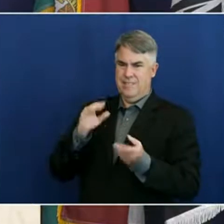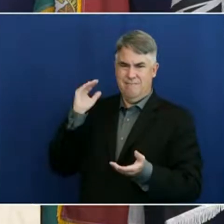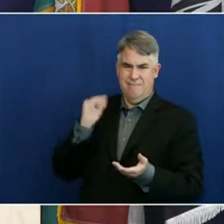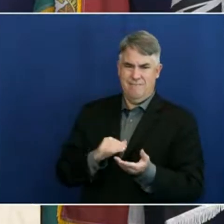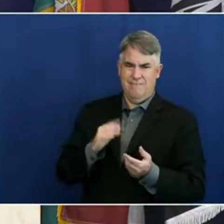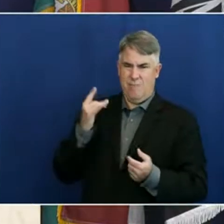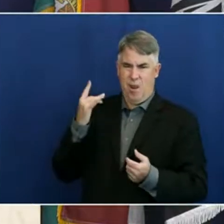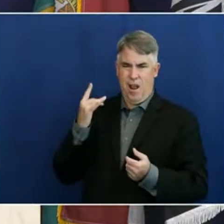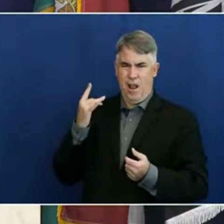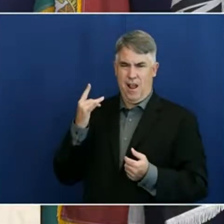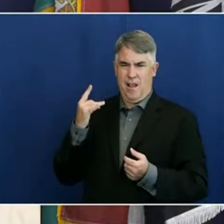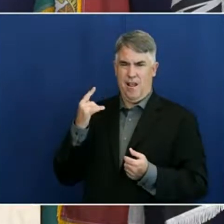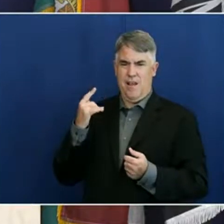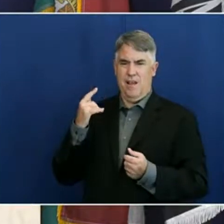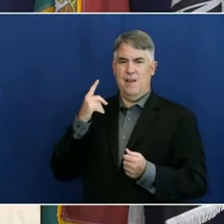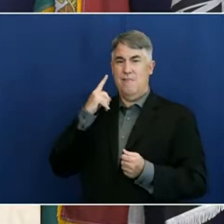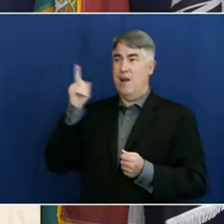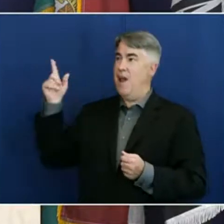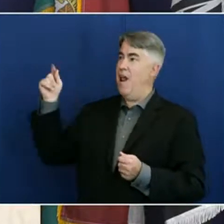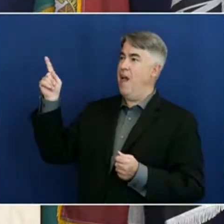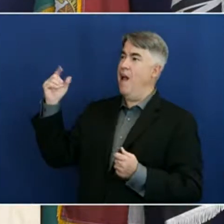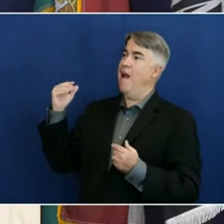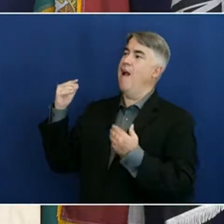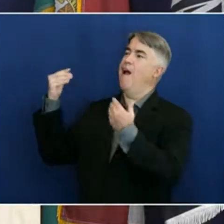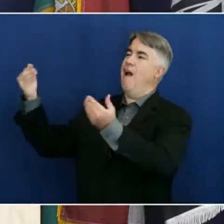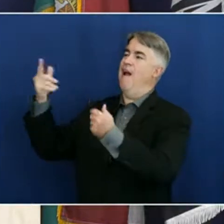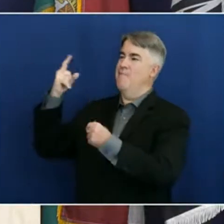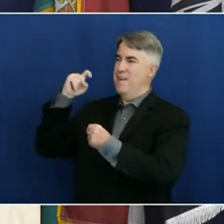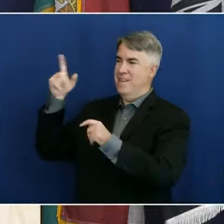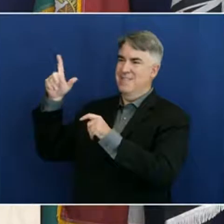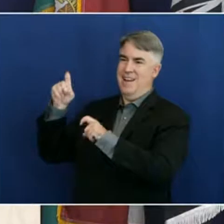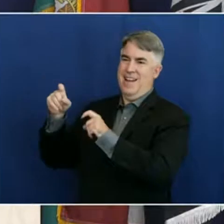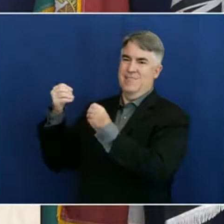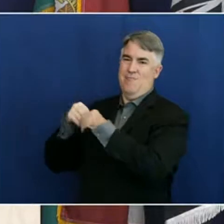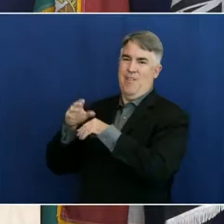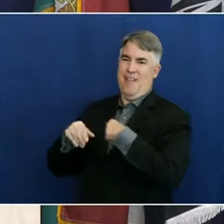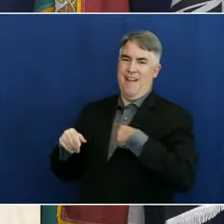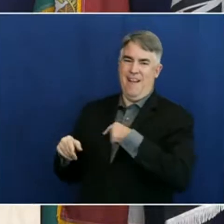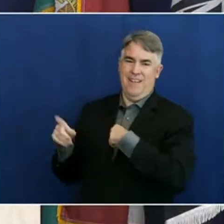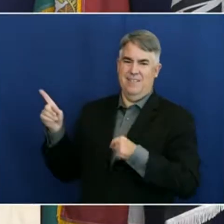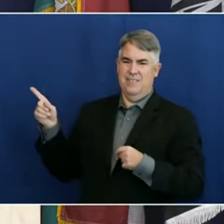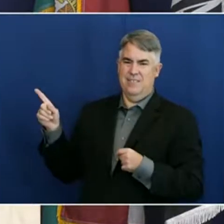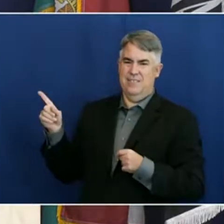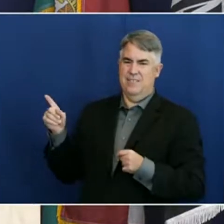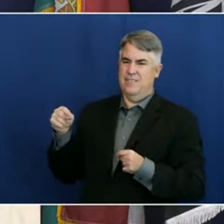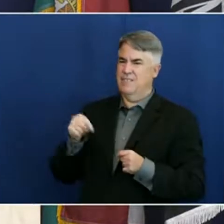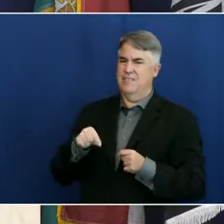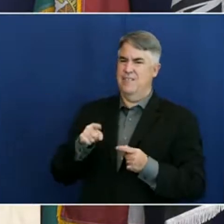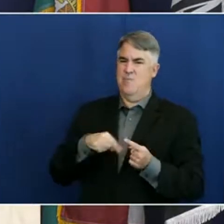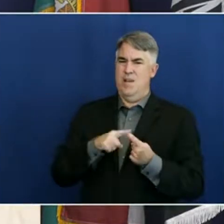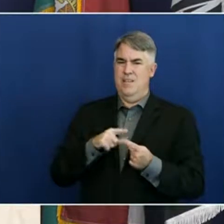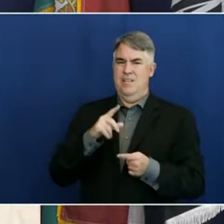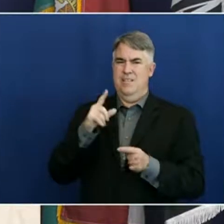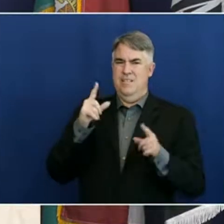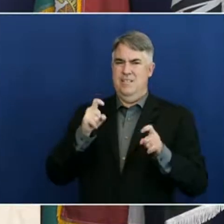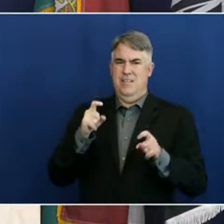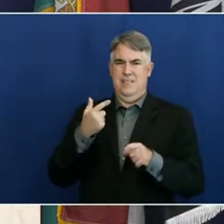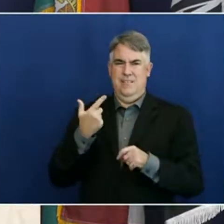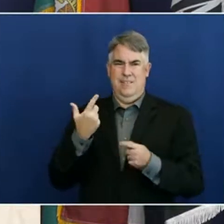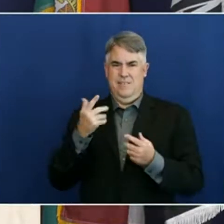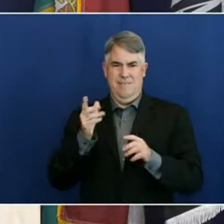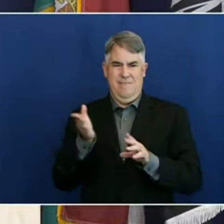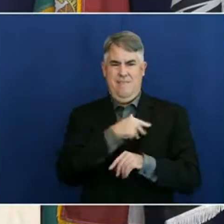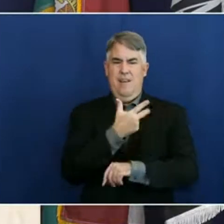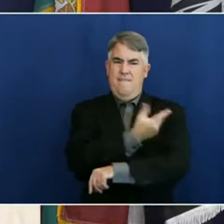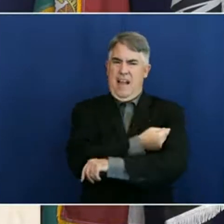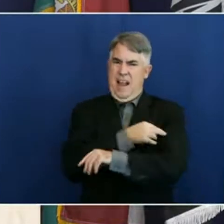in moving to the yellow tier. At what point will the state or the county recognize that the increase in vaccinations may be the reason fewer people are going to get